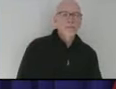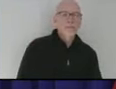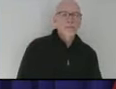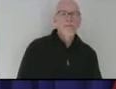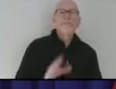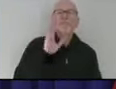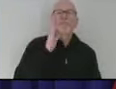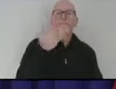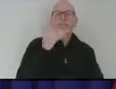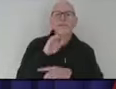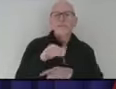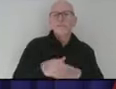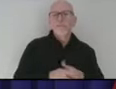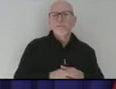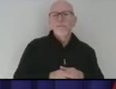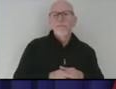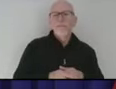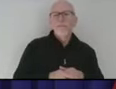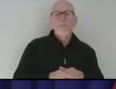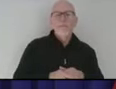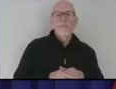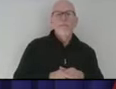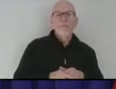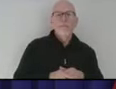Hi, good afternoon.